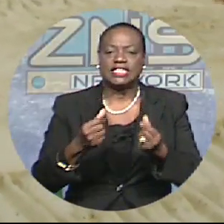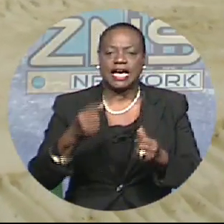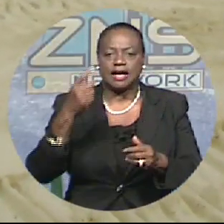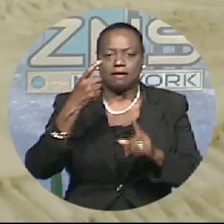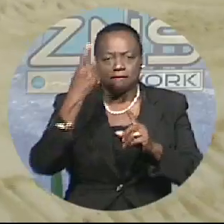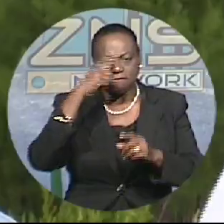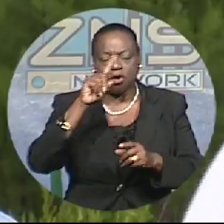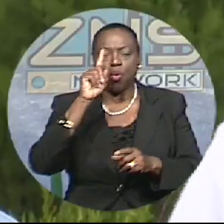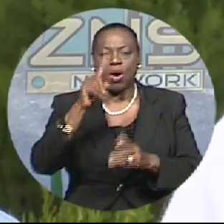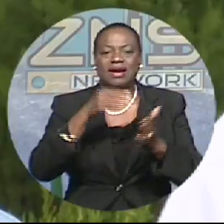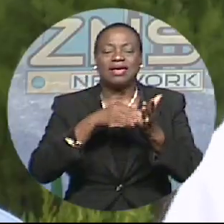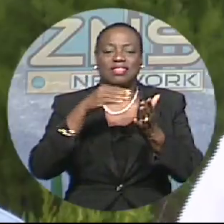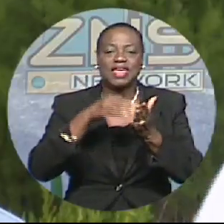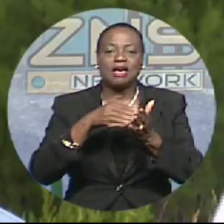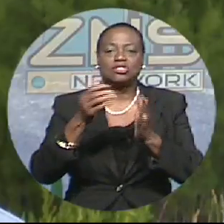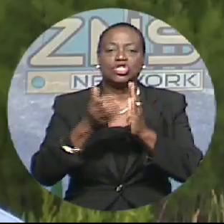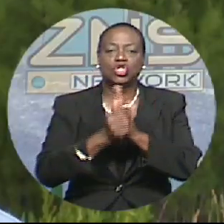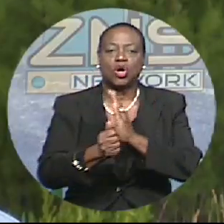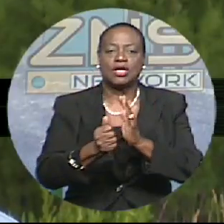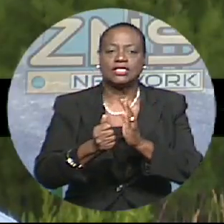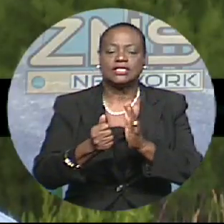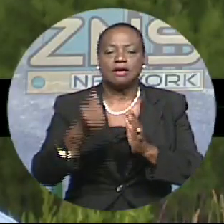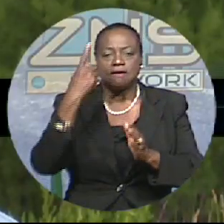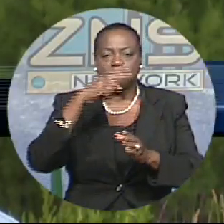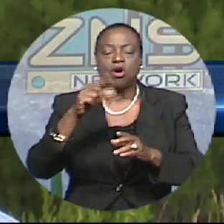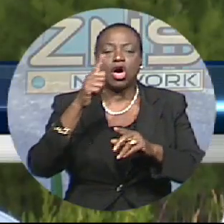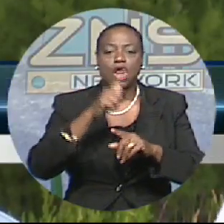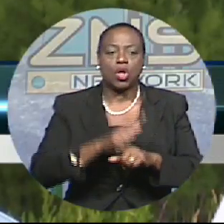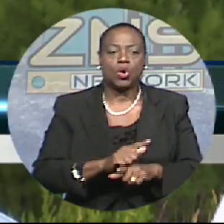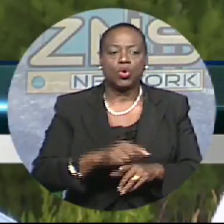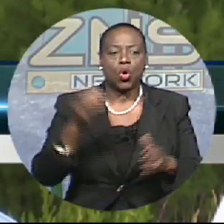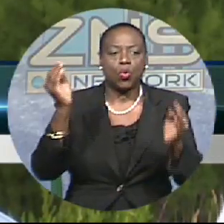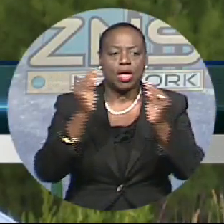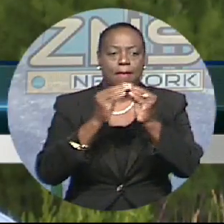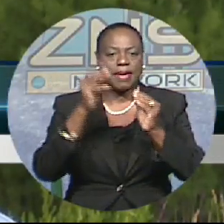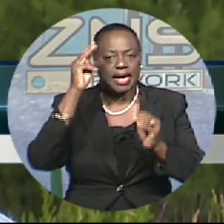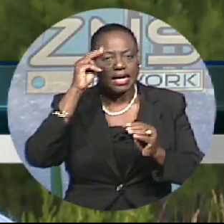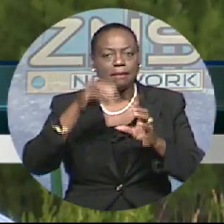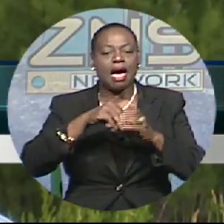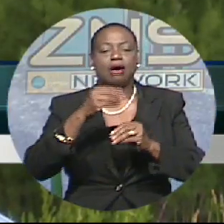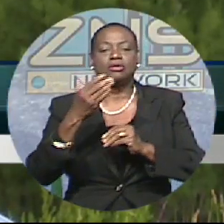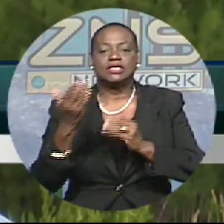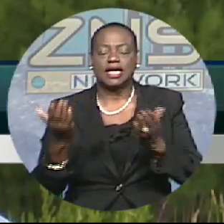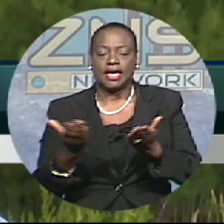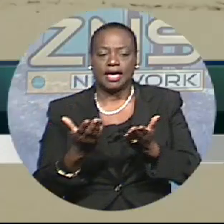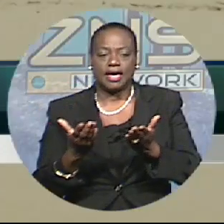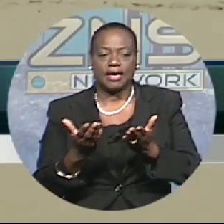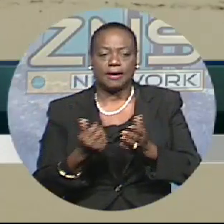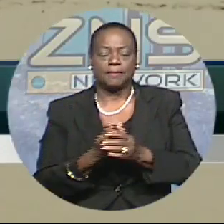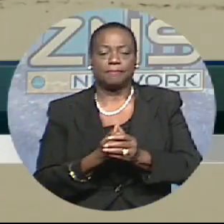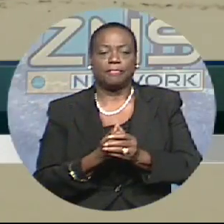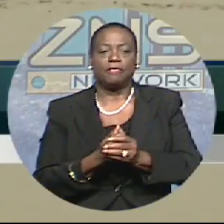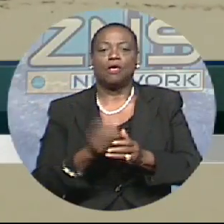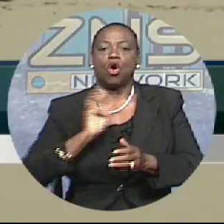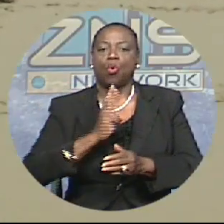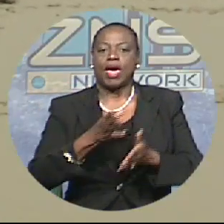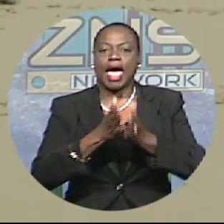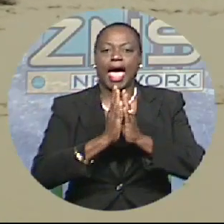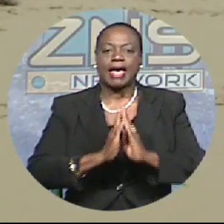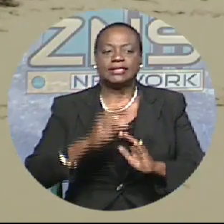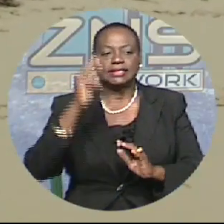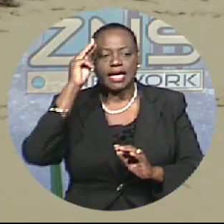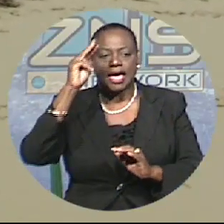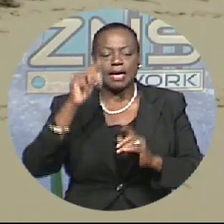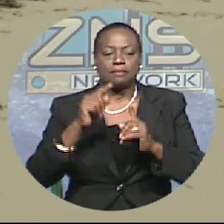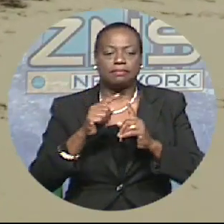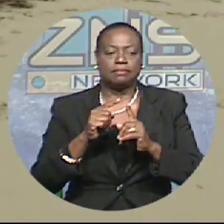this matter unfolded. But we met him out here, and we tried to put a handle on the situation after he came out here. Mm-hmm. And we asked him to,